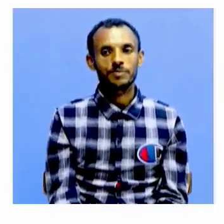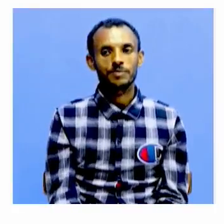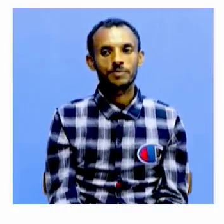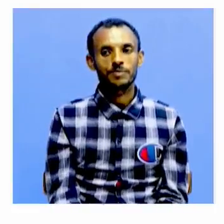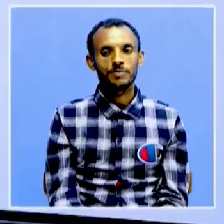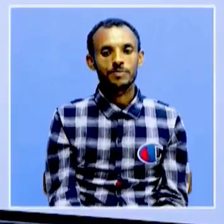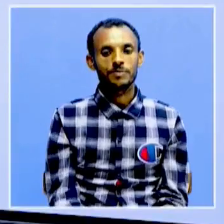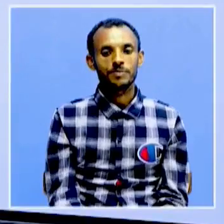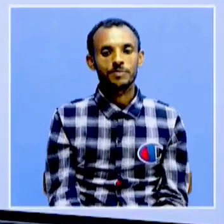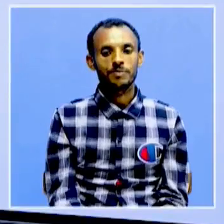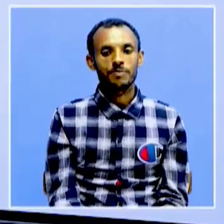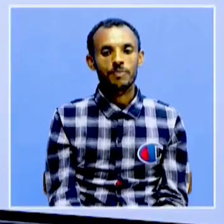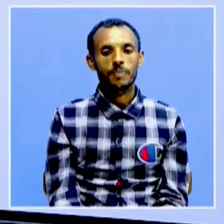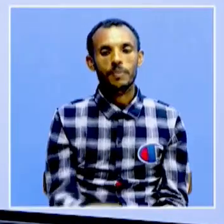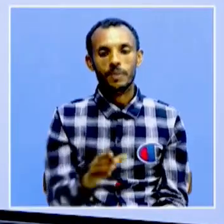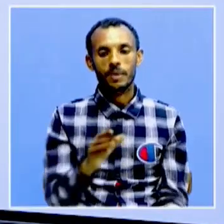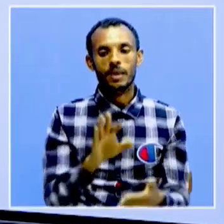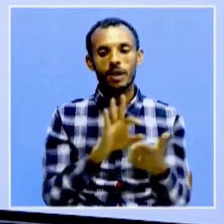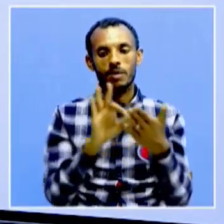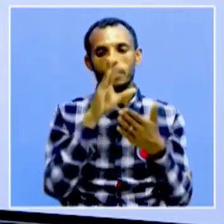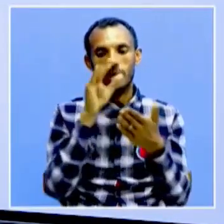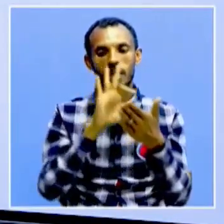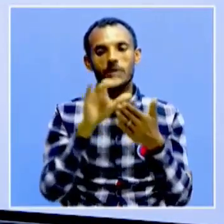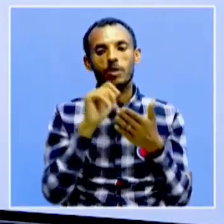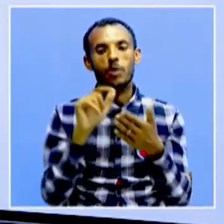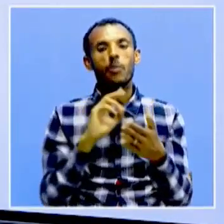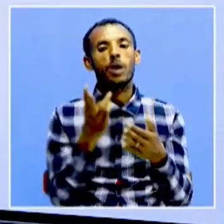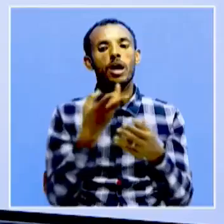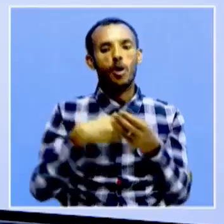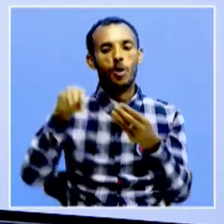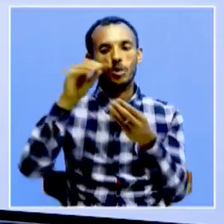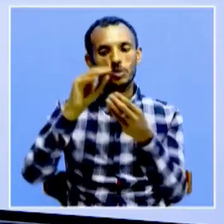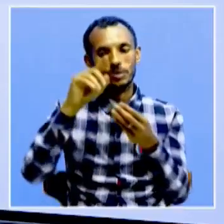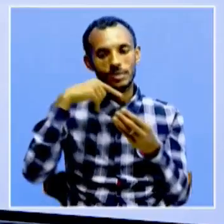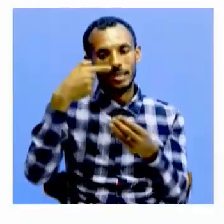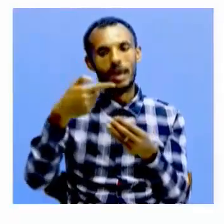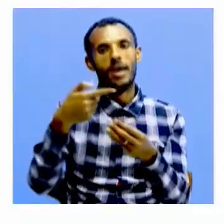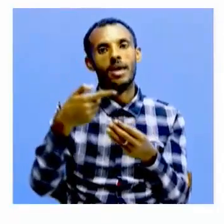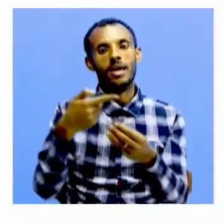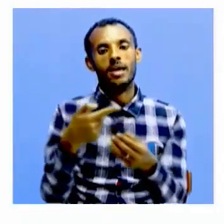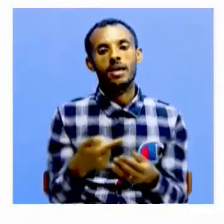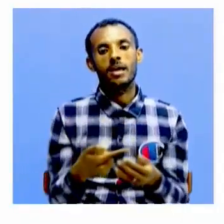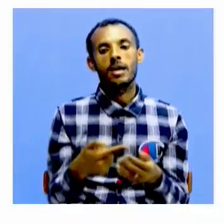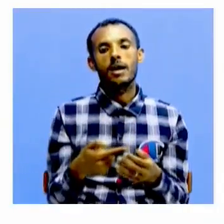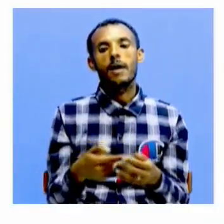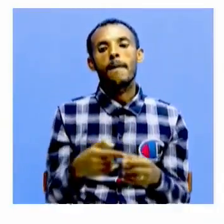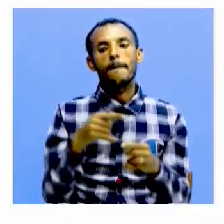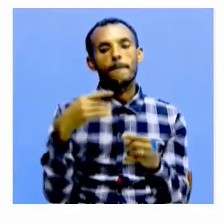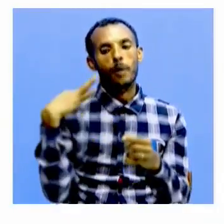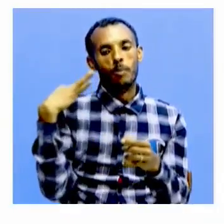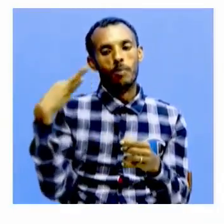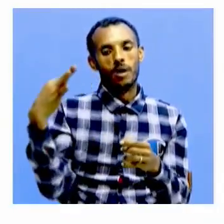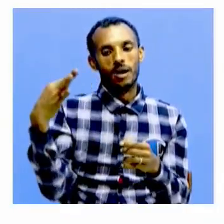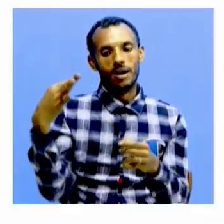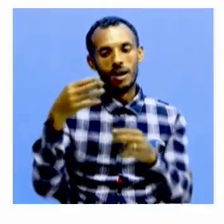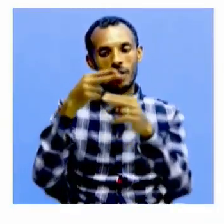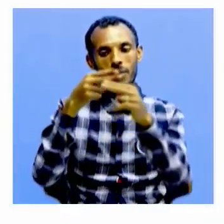All right? And we also say what? Yes, we said the proper noun.